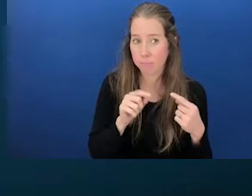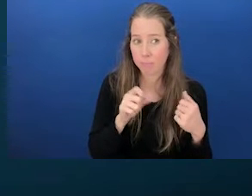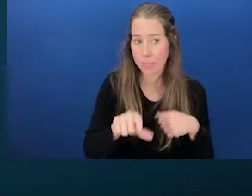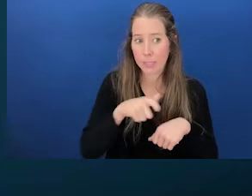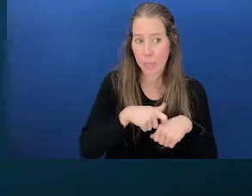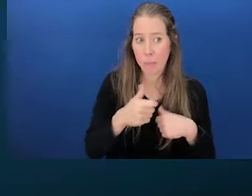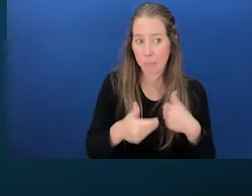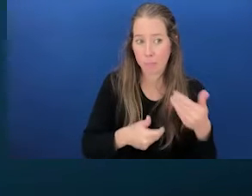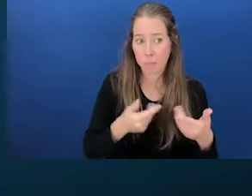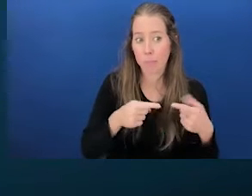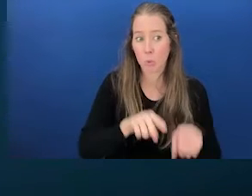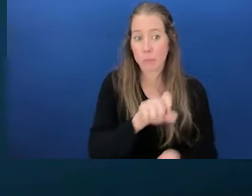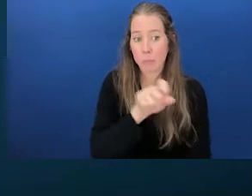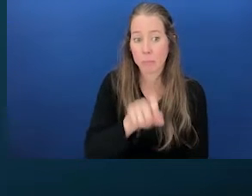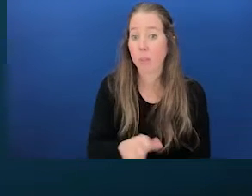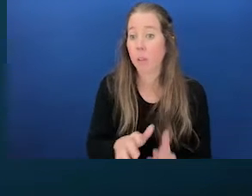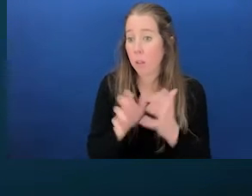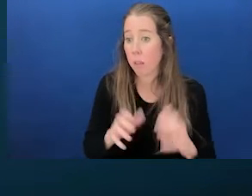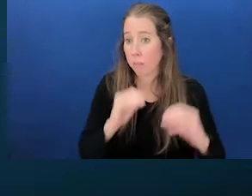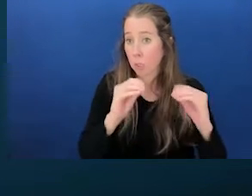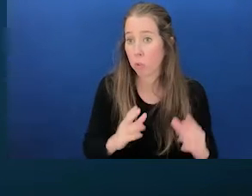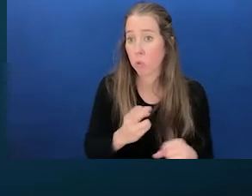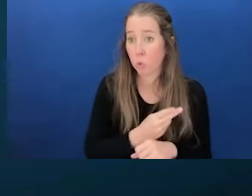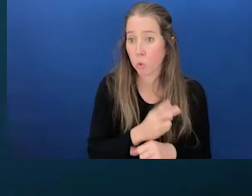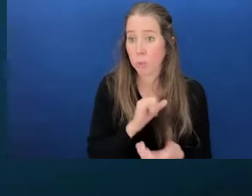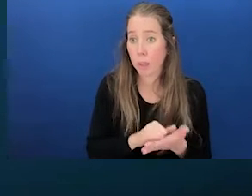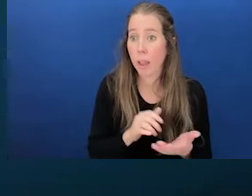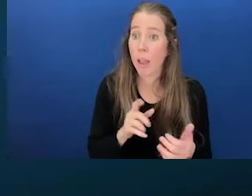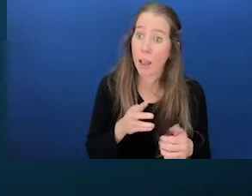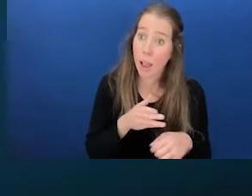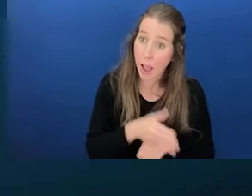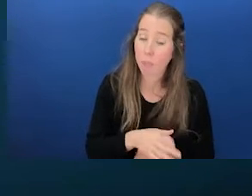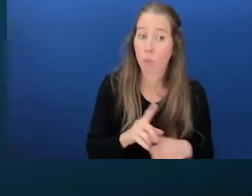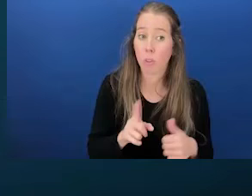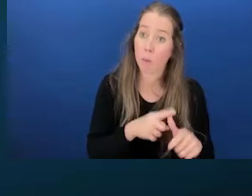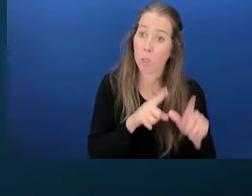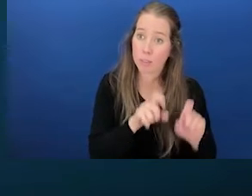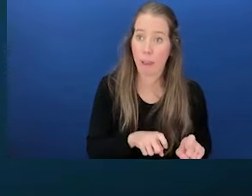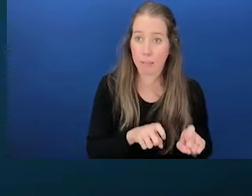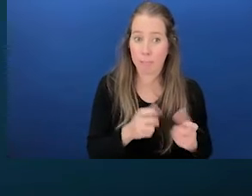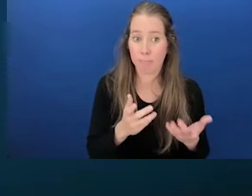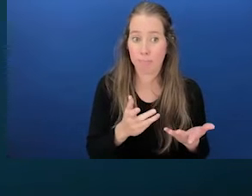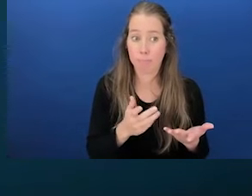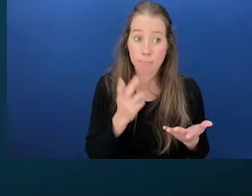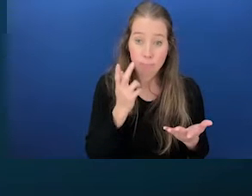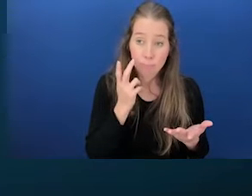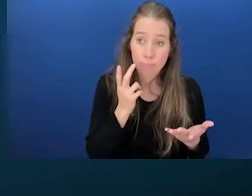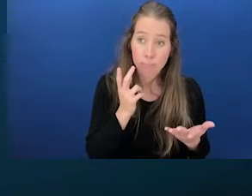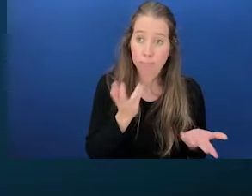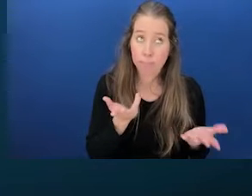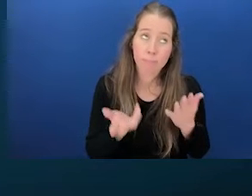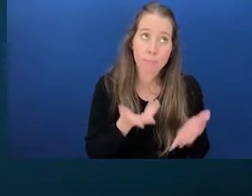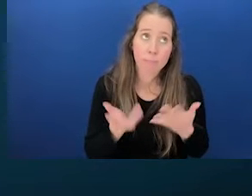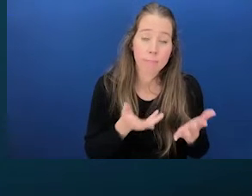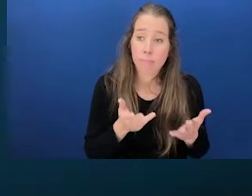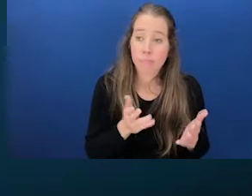the semester. A lot of instructors, they do that after their first test, so that just to give them,